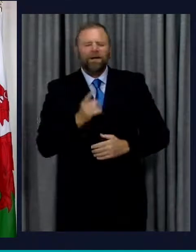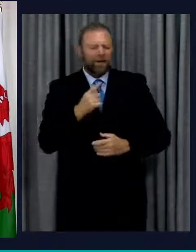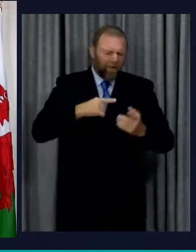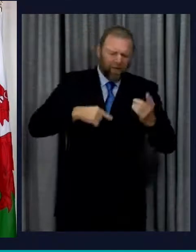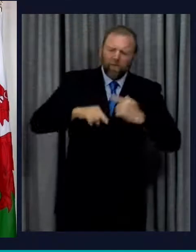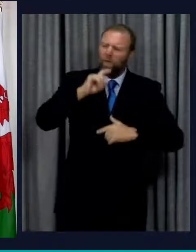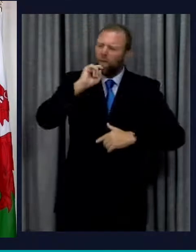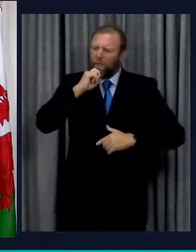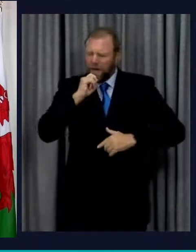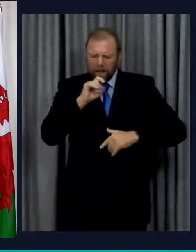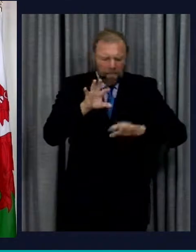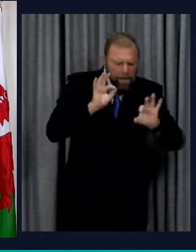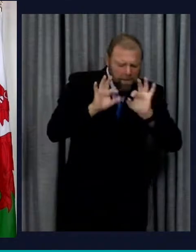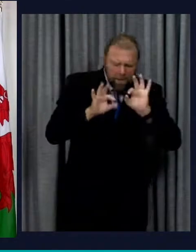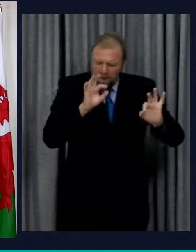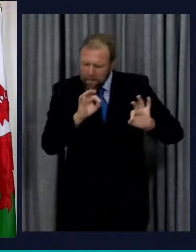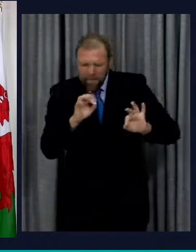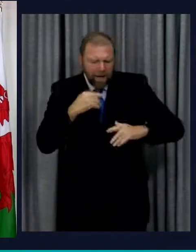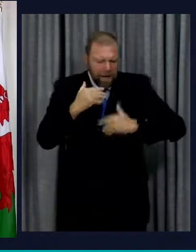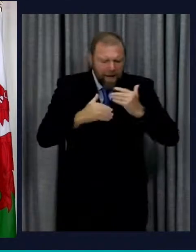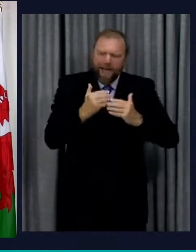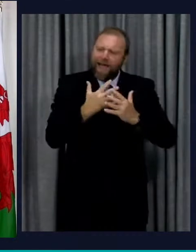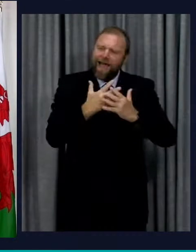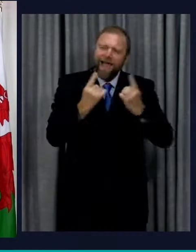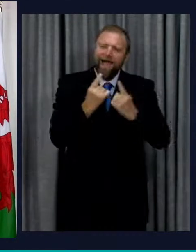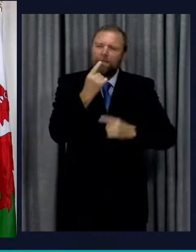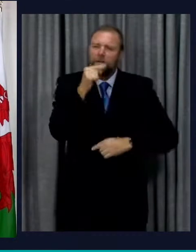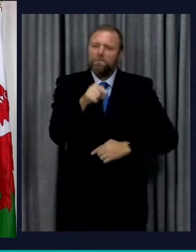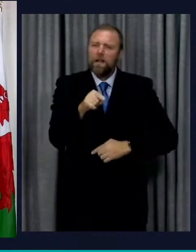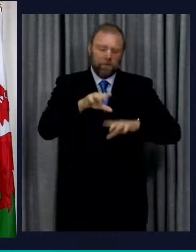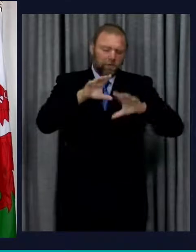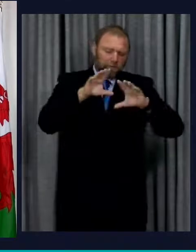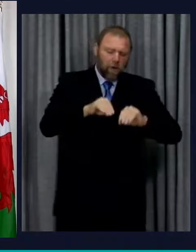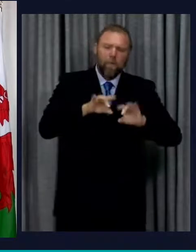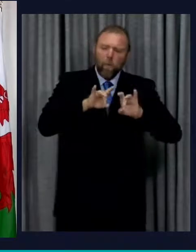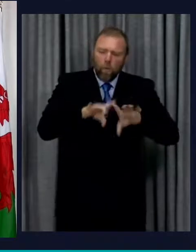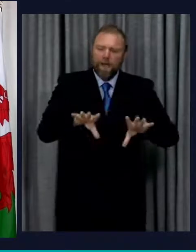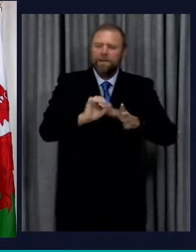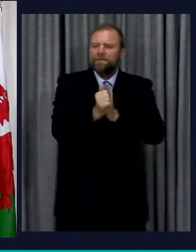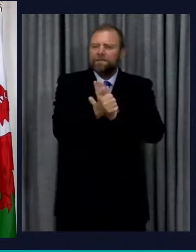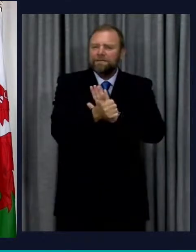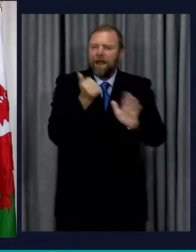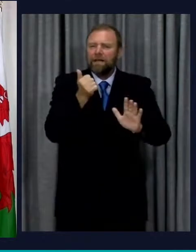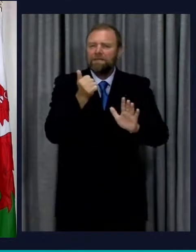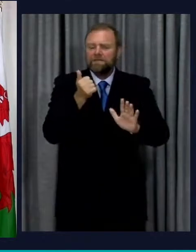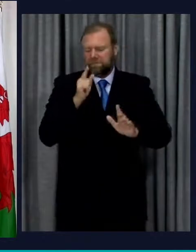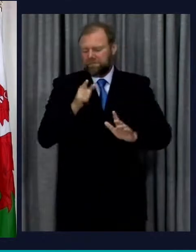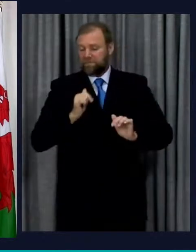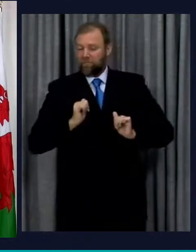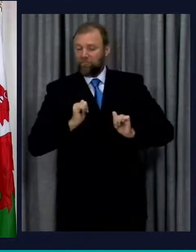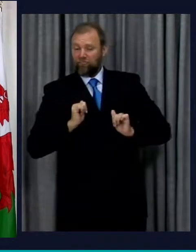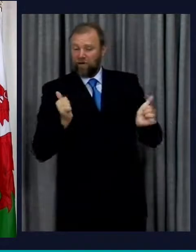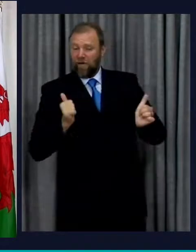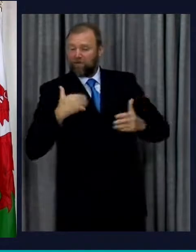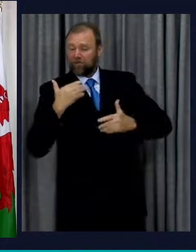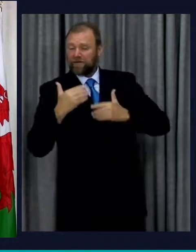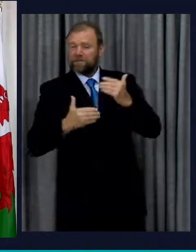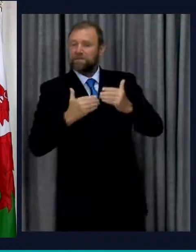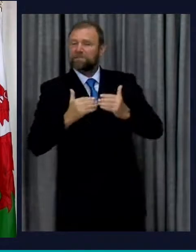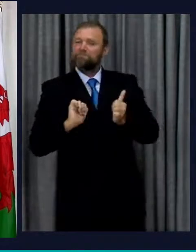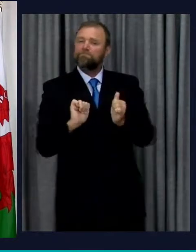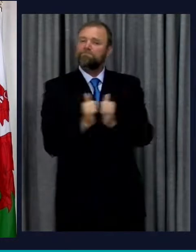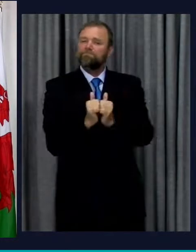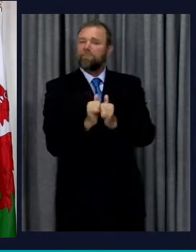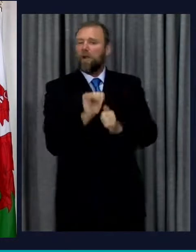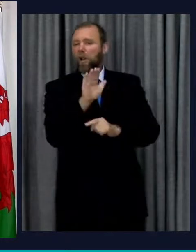that we can as a government to prevent wasted talent in a recovery fit for the long term. So we will offer